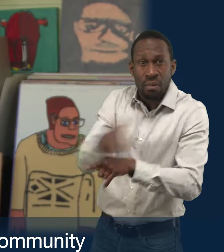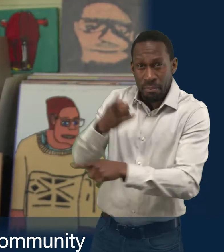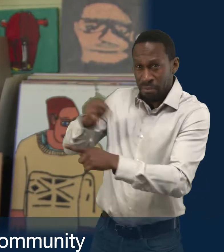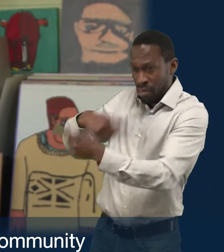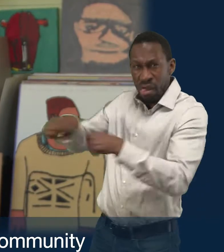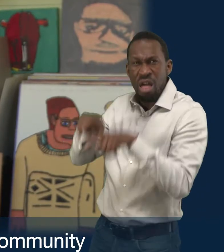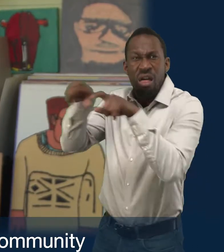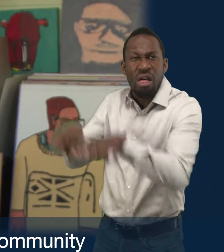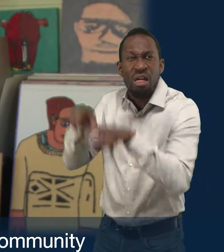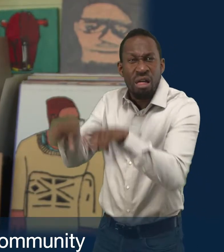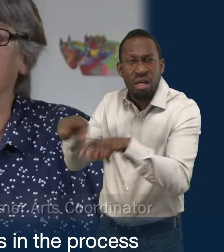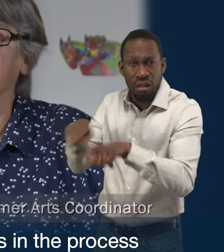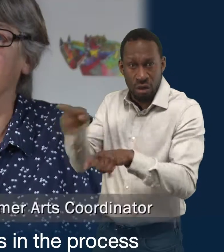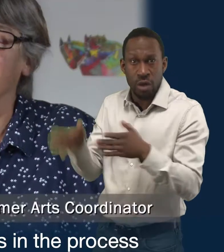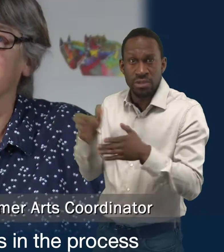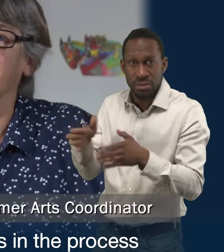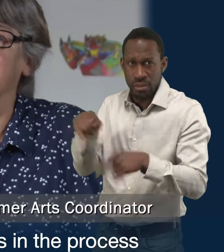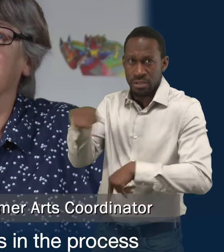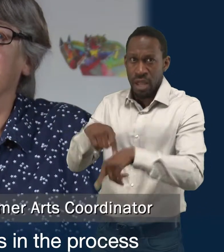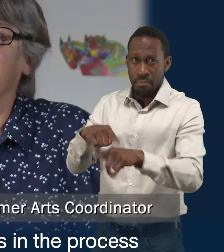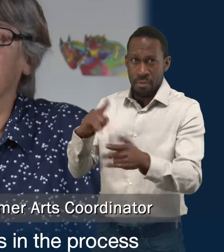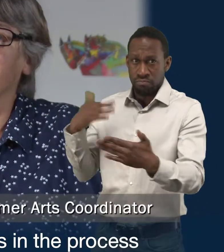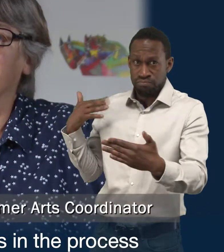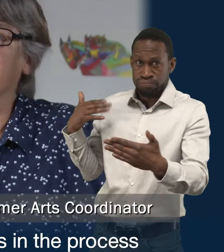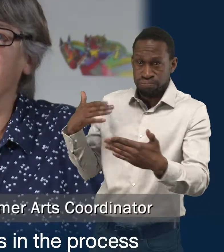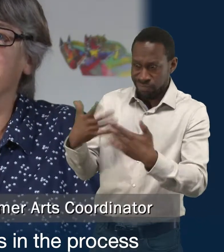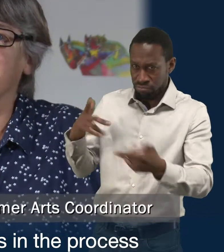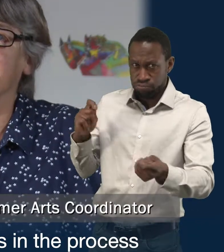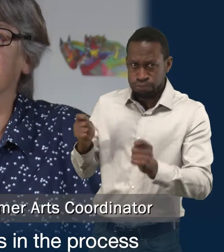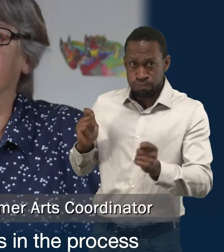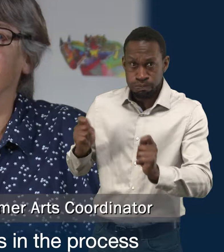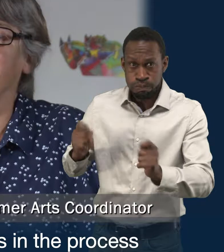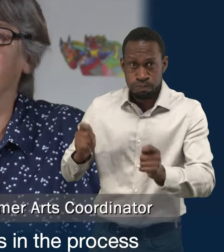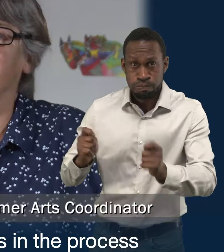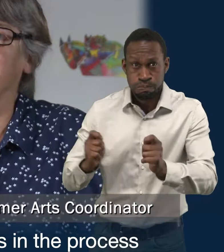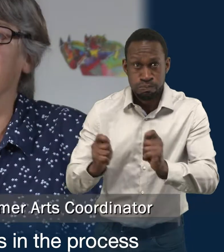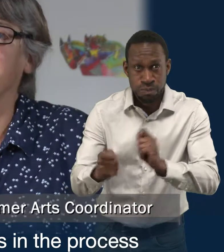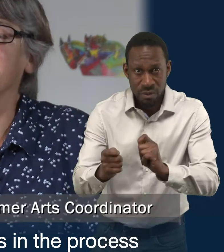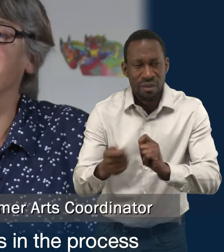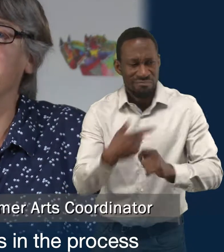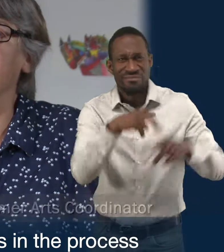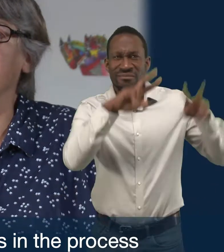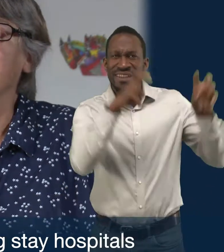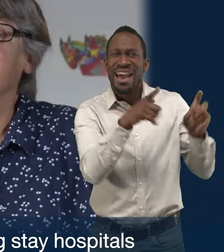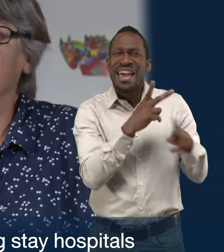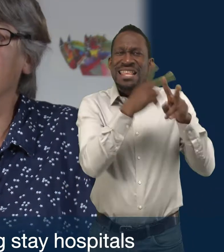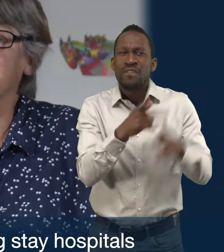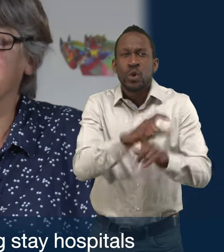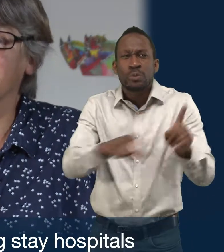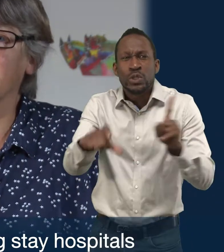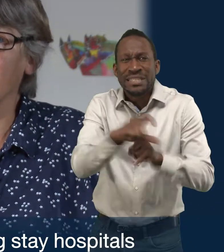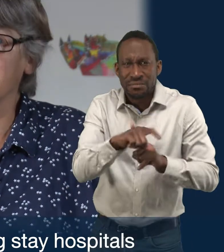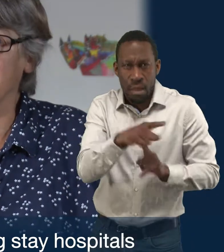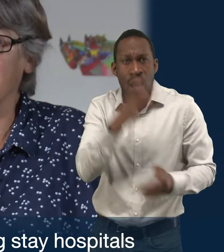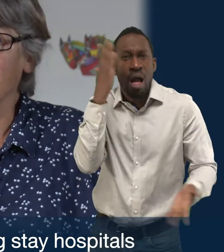in the community was the big thing. Care in the community was in the process of coming into being by closing